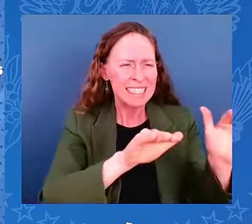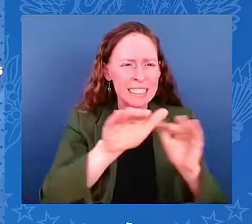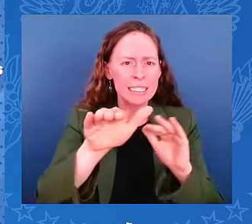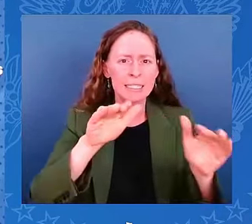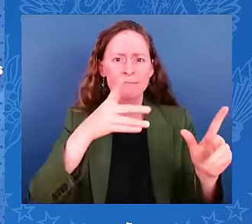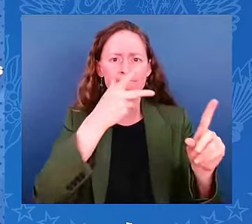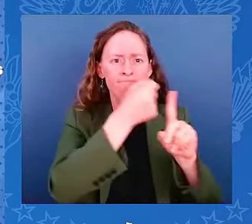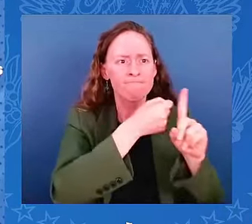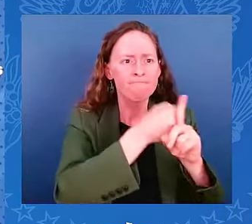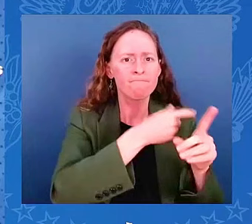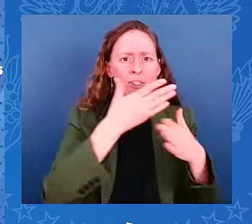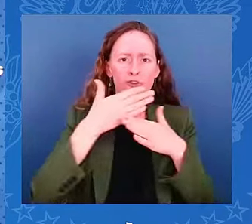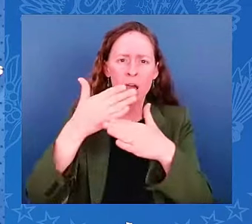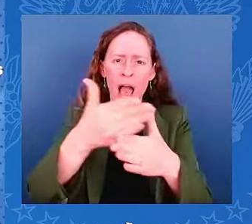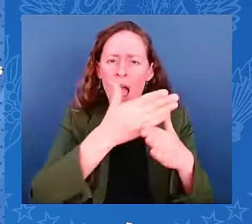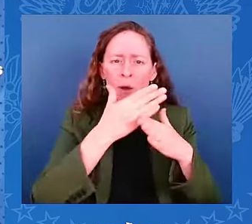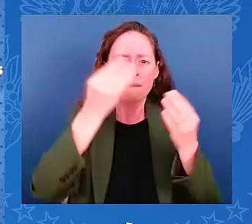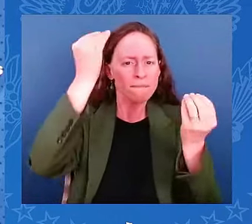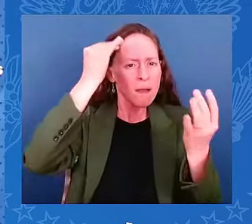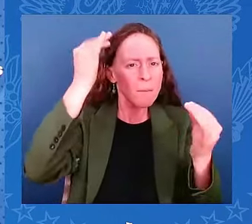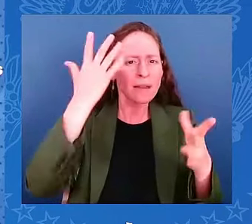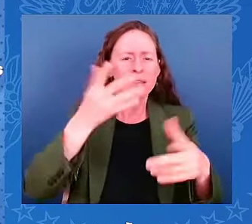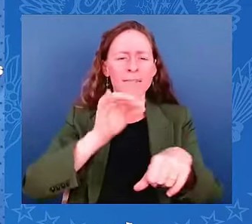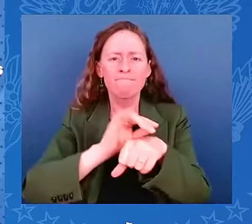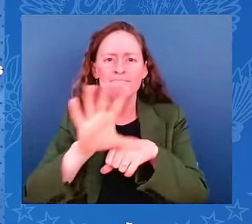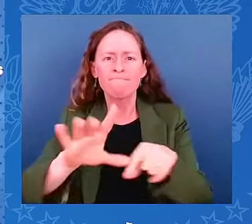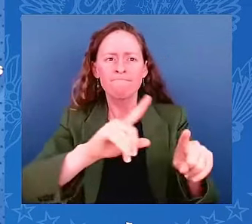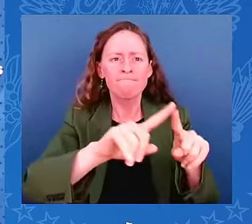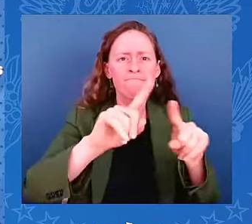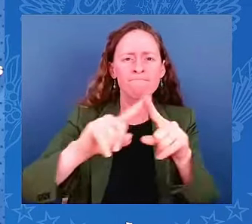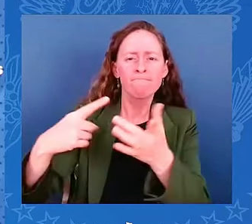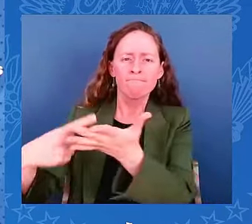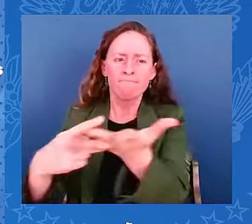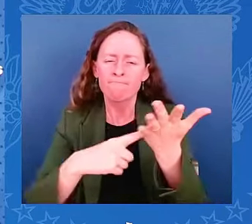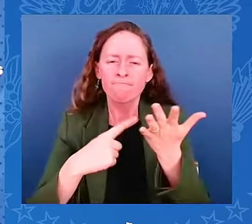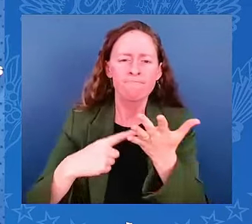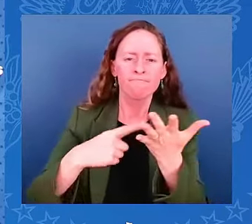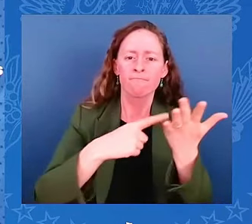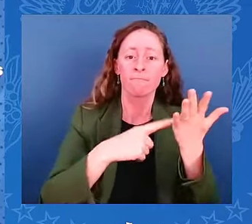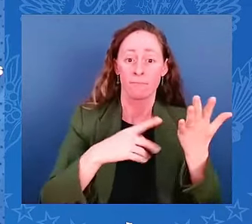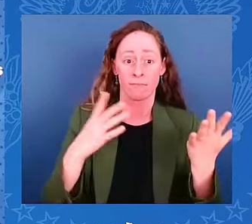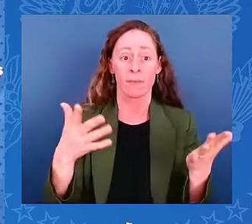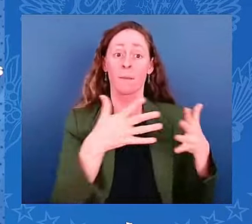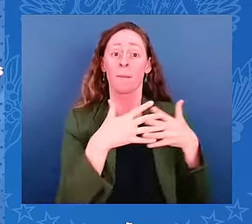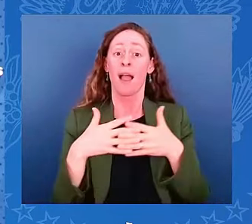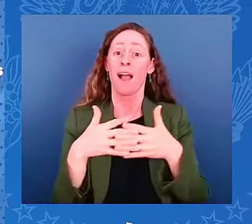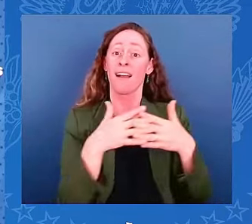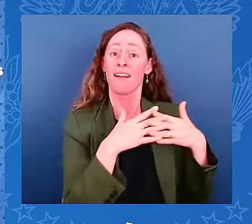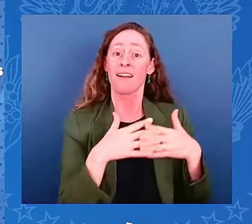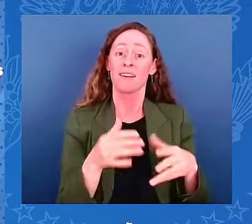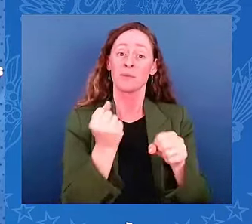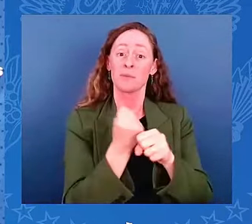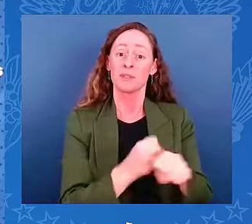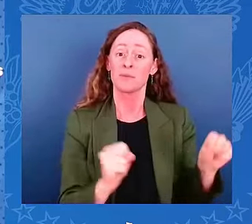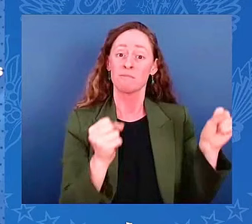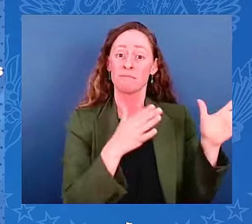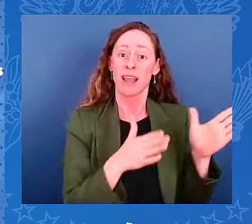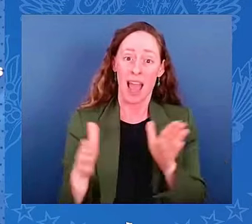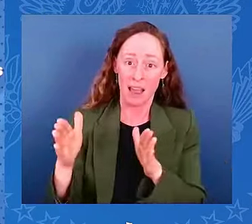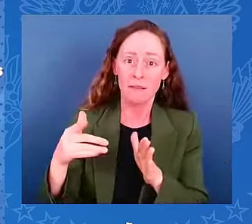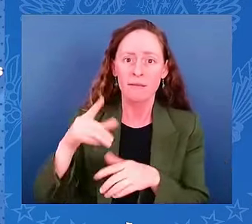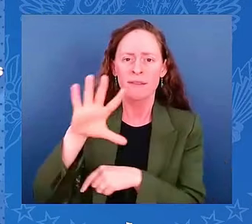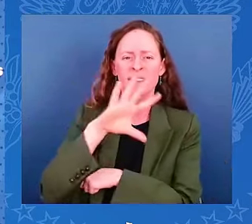store. Through the American Rescue Plan, I was able to invest $15 billion, the largest investment ever to reduce